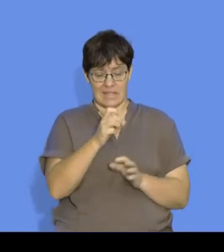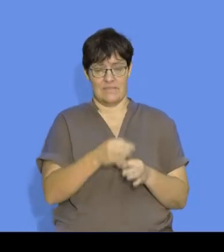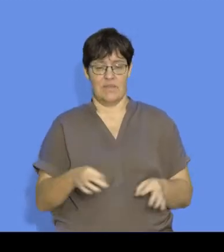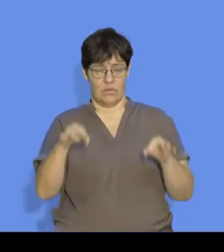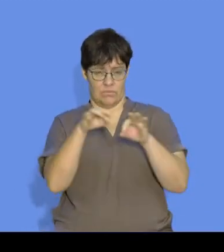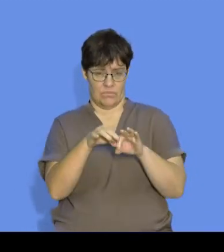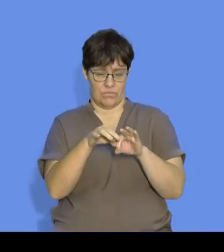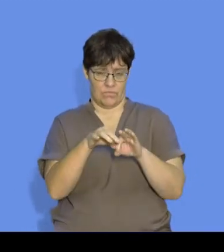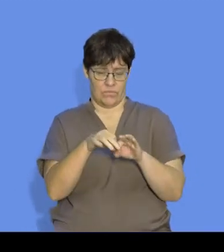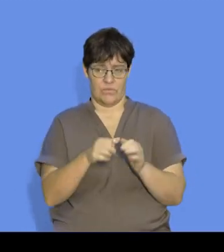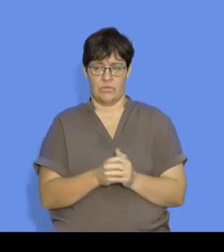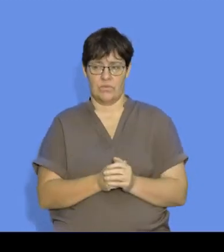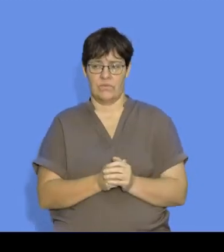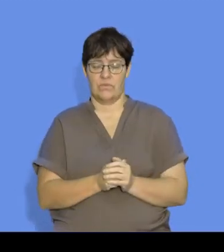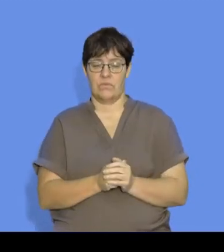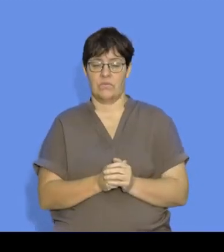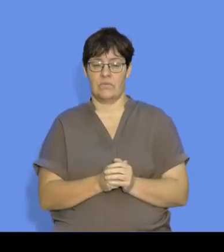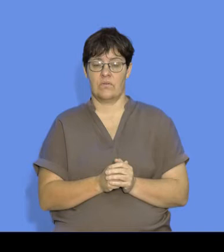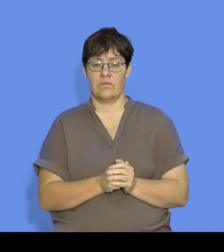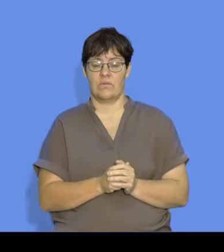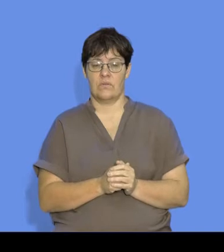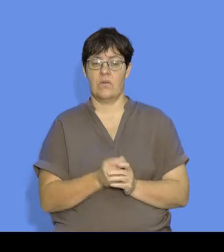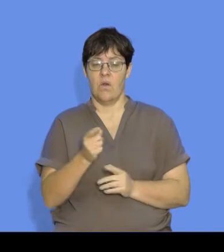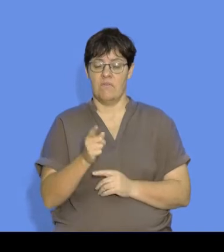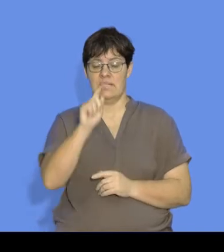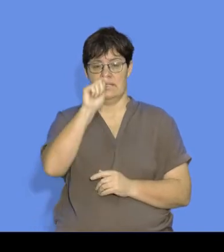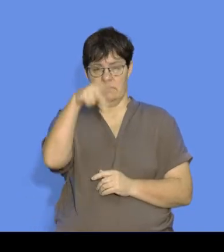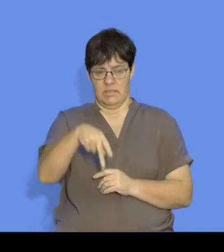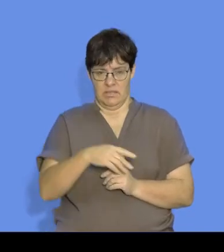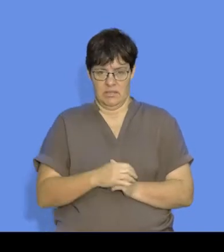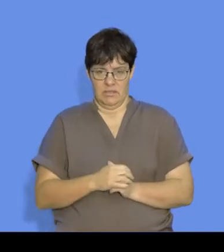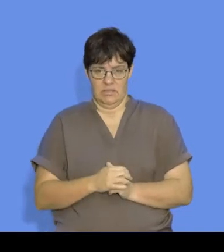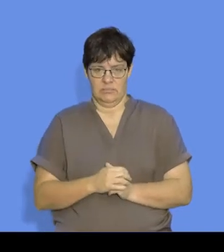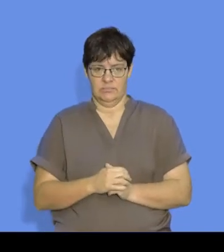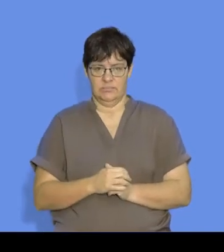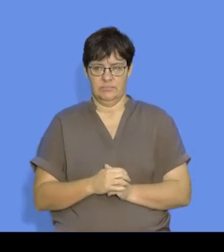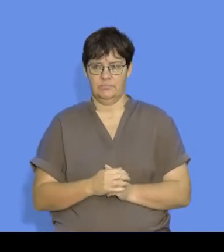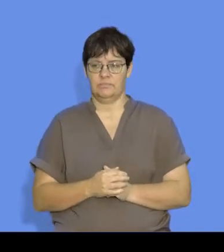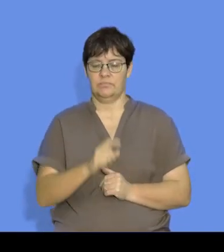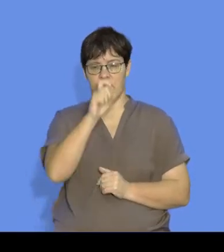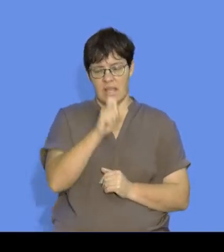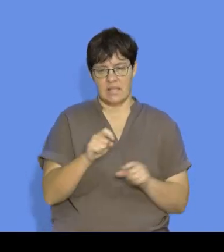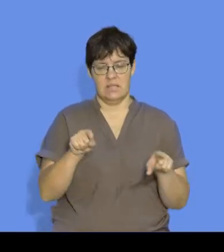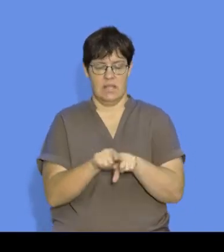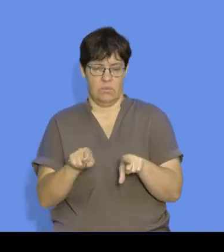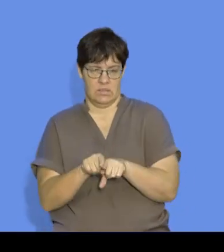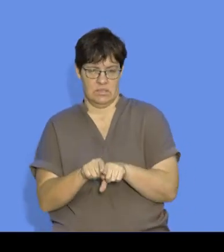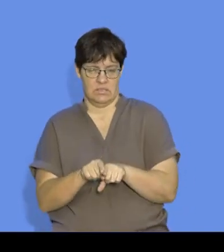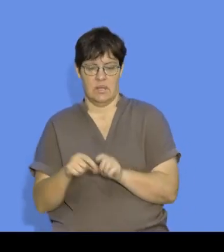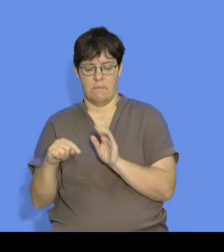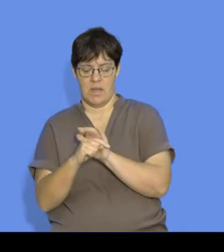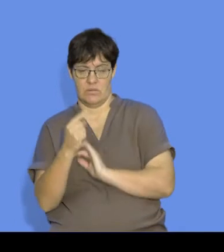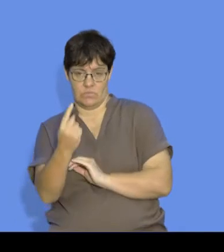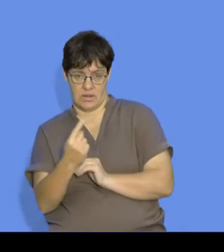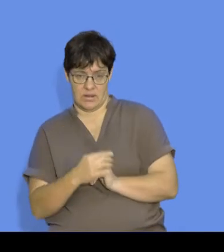x value of TP, right? So it will be x is